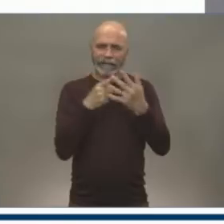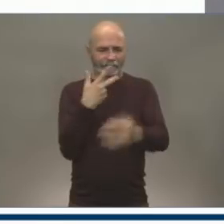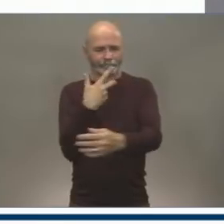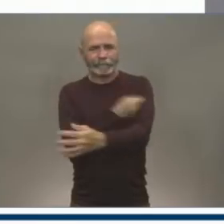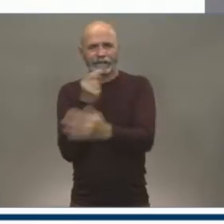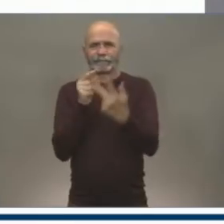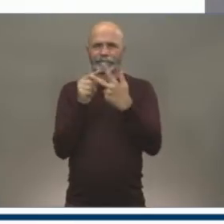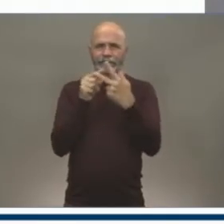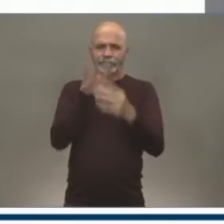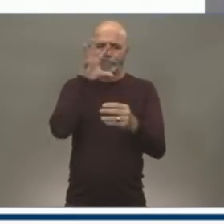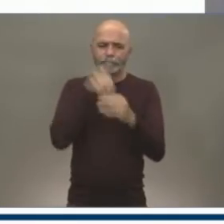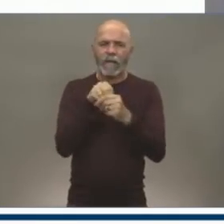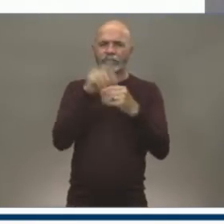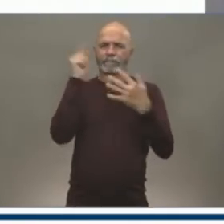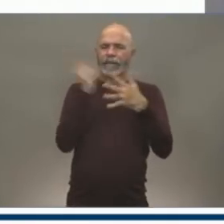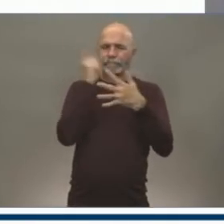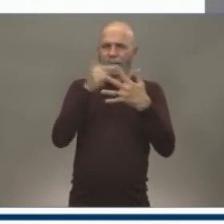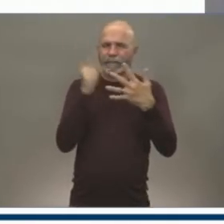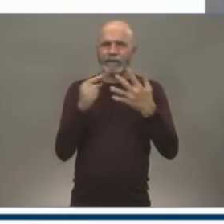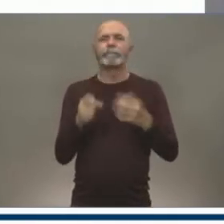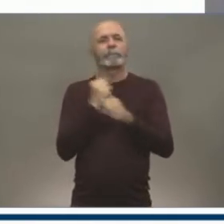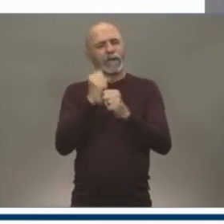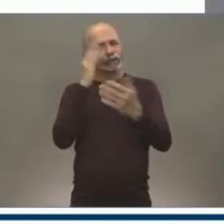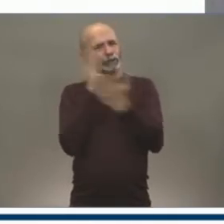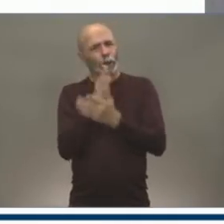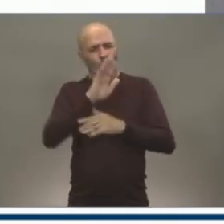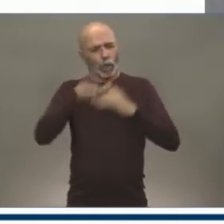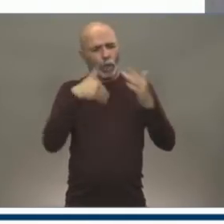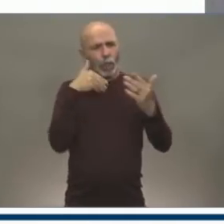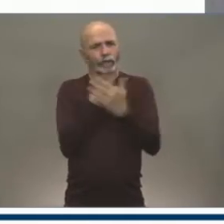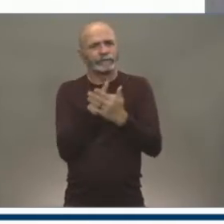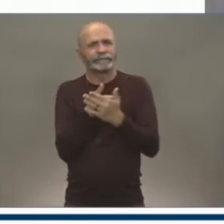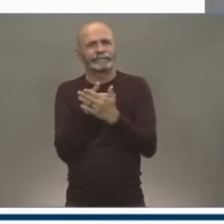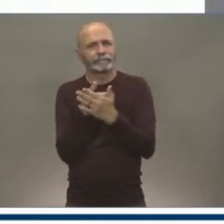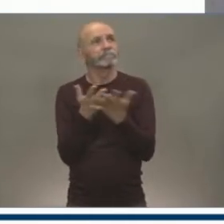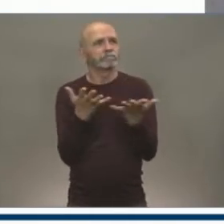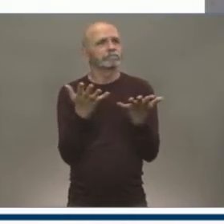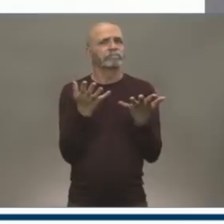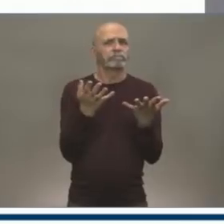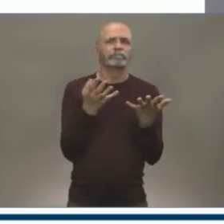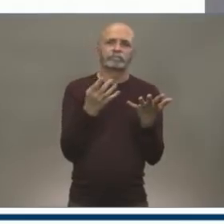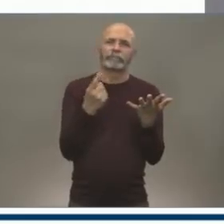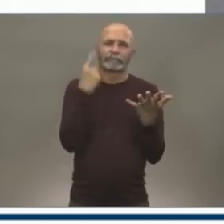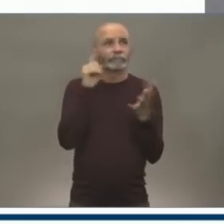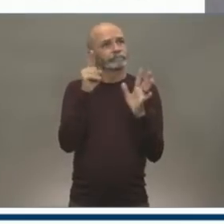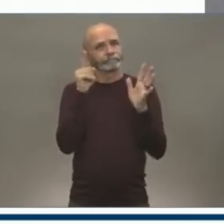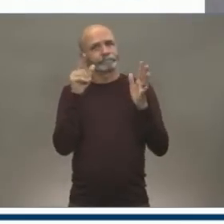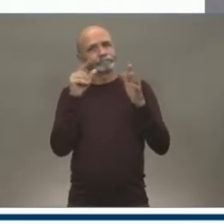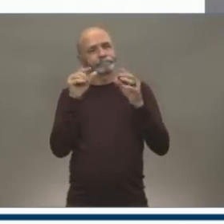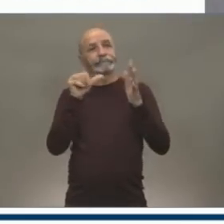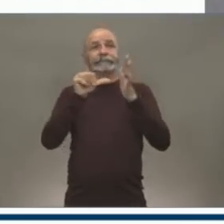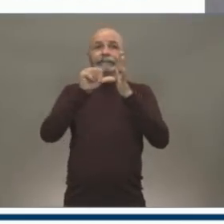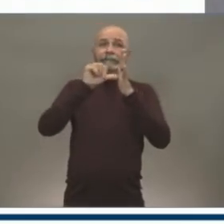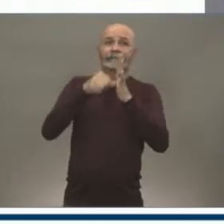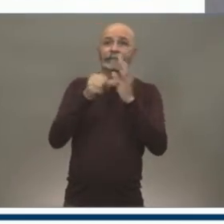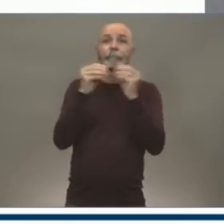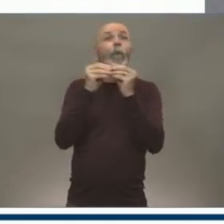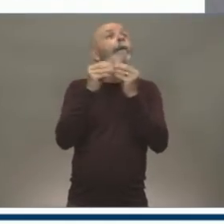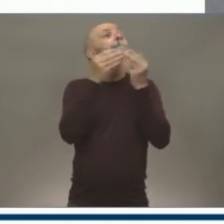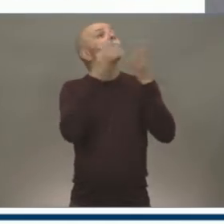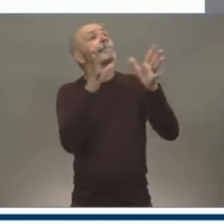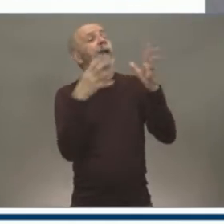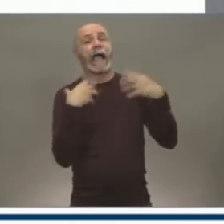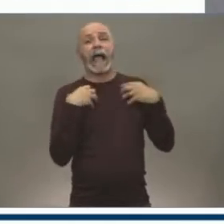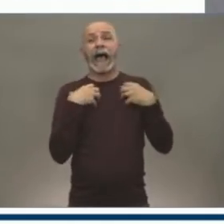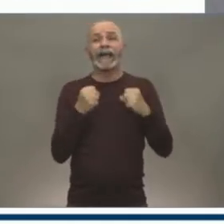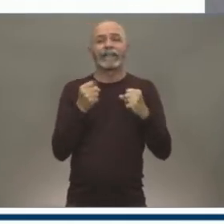ensuring that as we prioritize who will receive this, it will be focused on, it will be public health officials who will determine that order